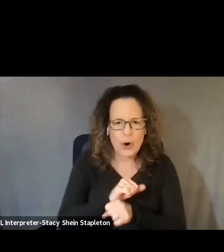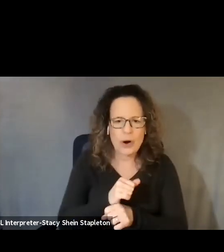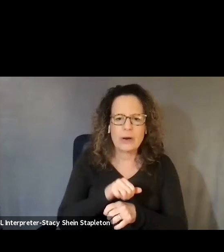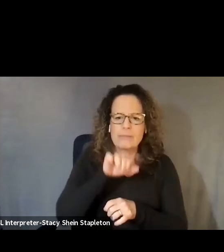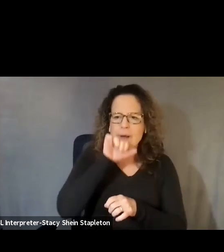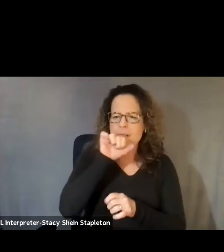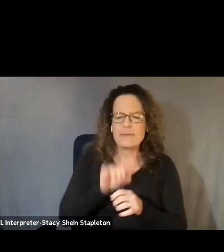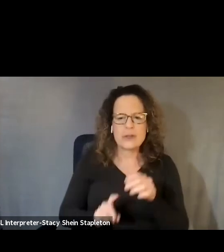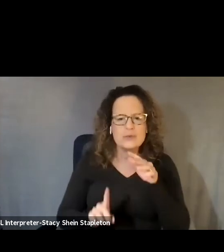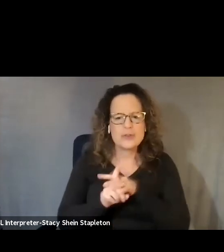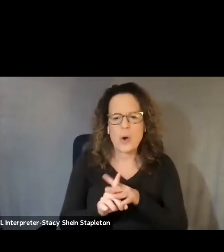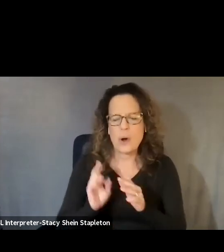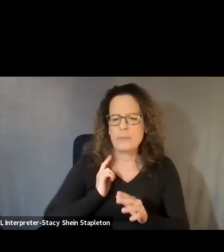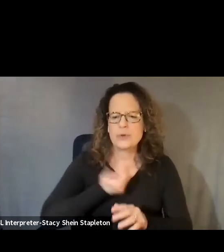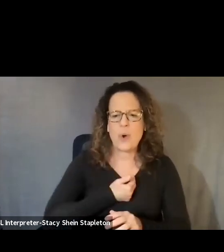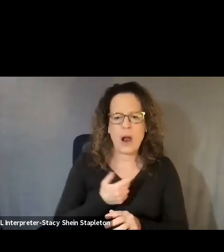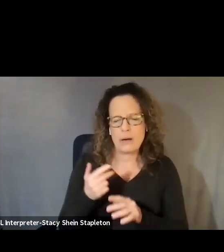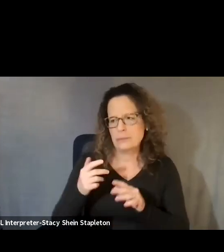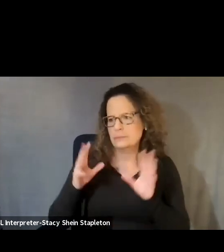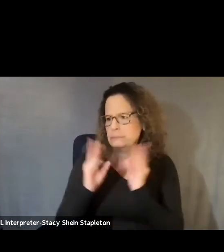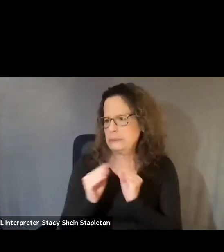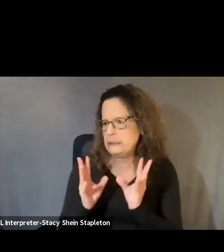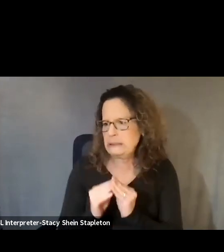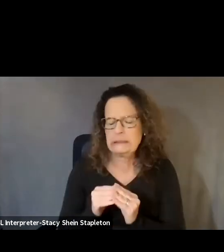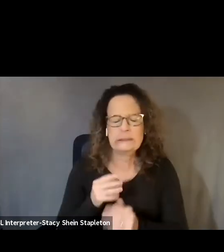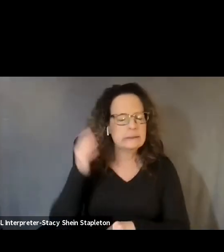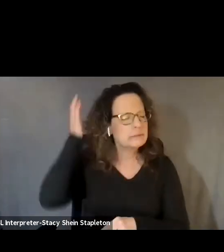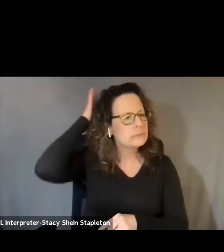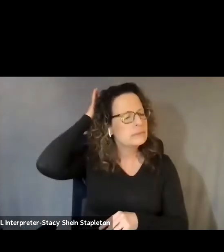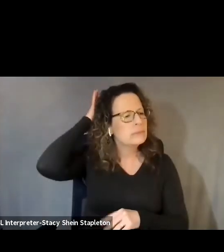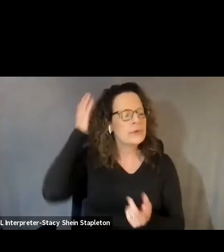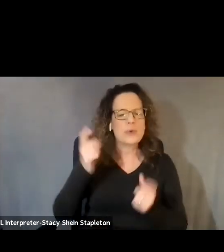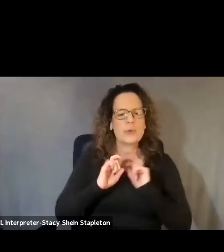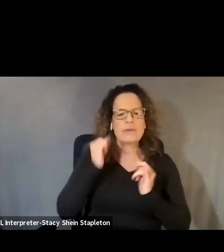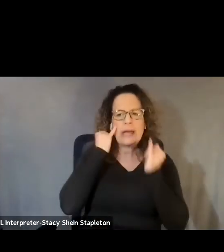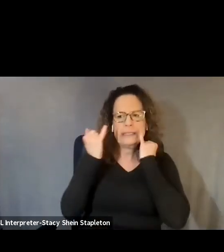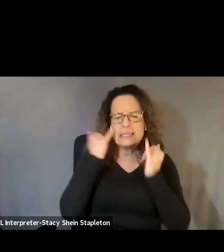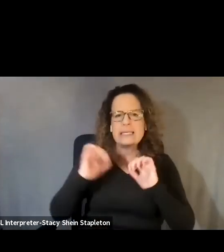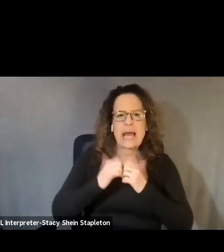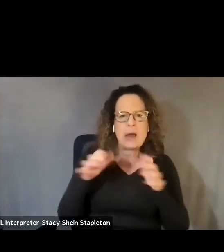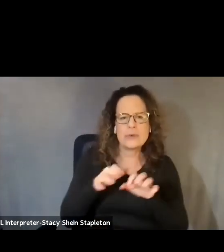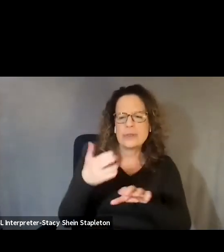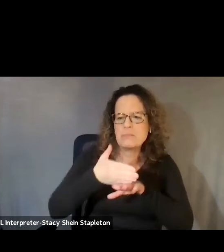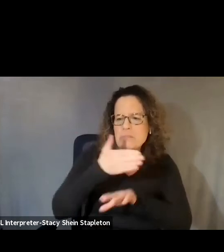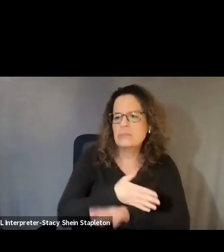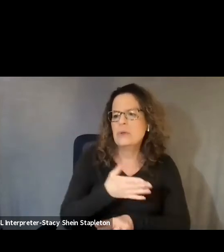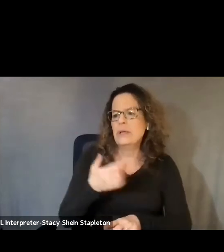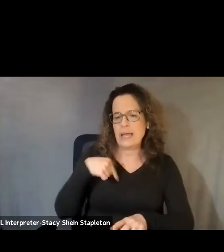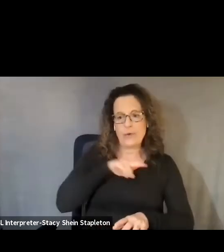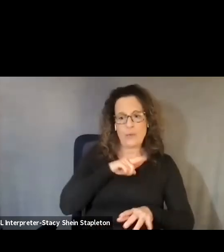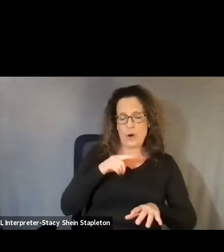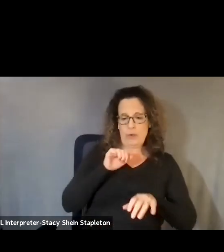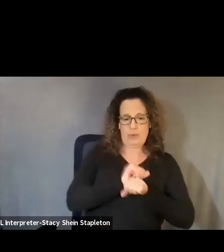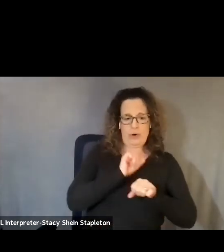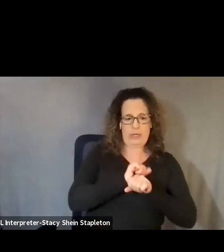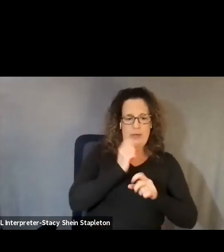up to our Metropolitan Water Reclamation District board meetings and you give us ideas on how to do things better. And if we're doing our jobs